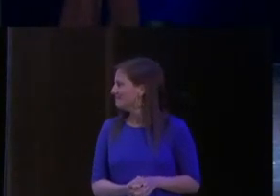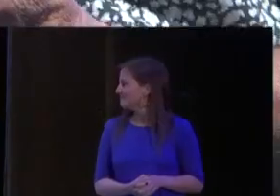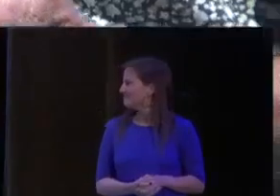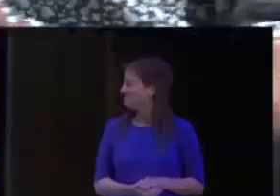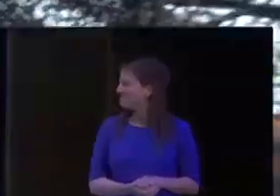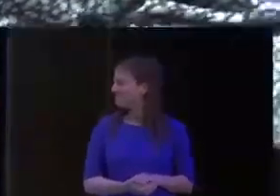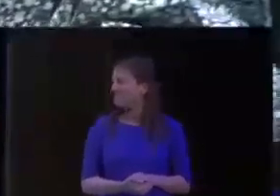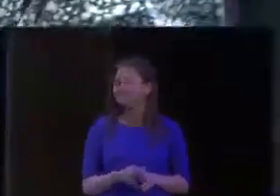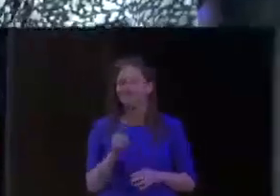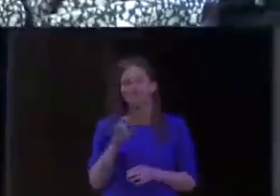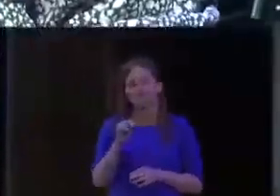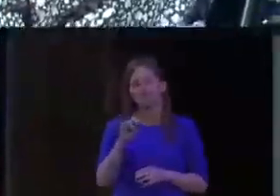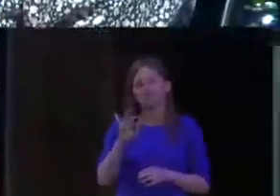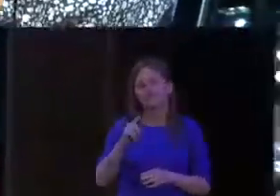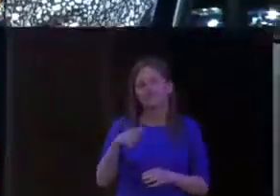Christian Klikowitz.